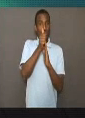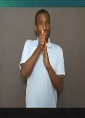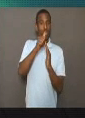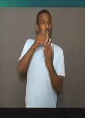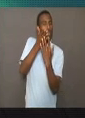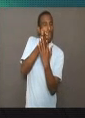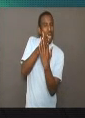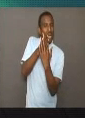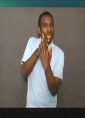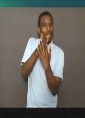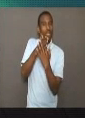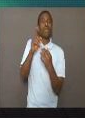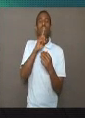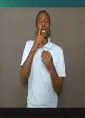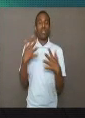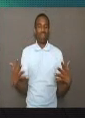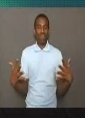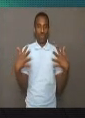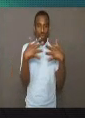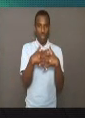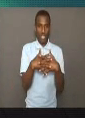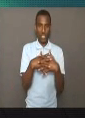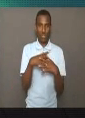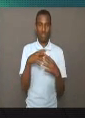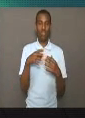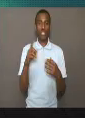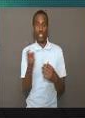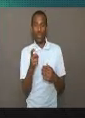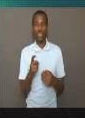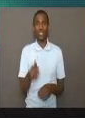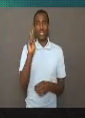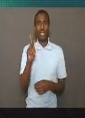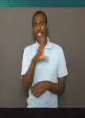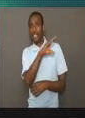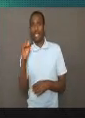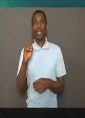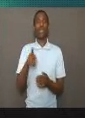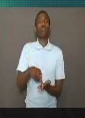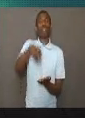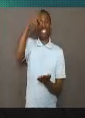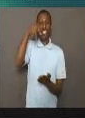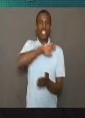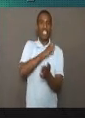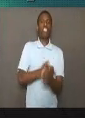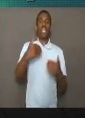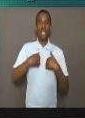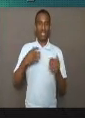a combination of kinetic and potential energy.